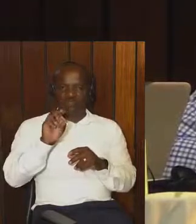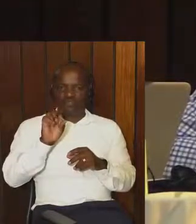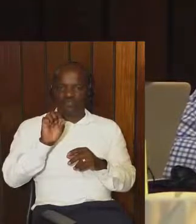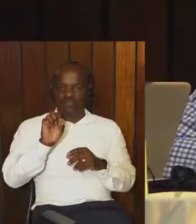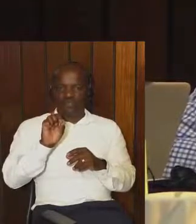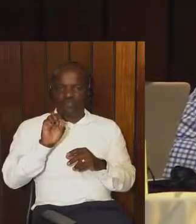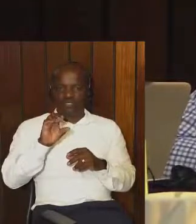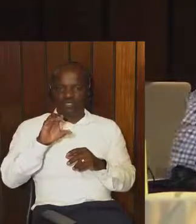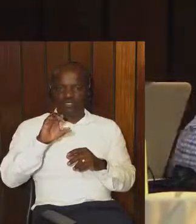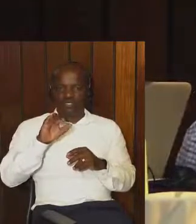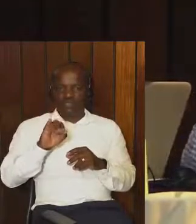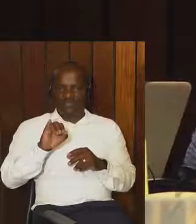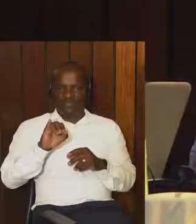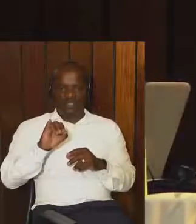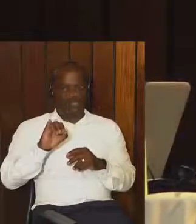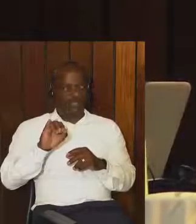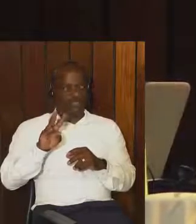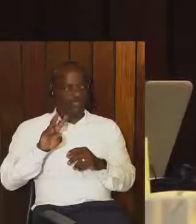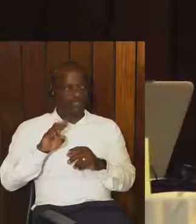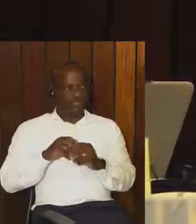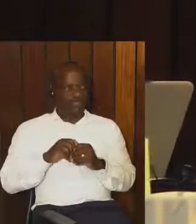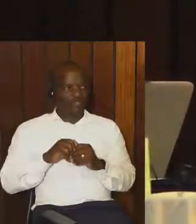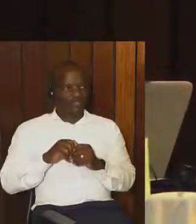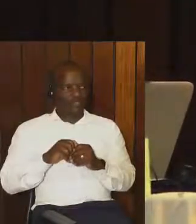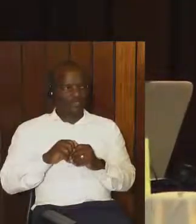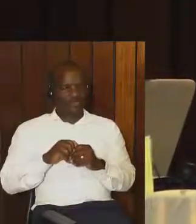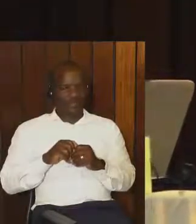can share. Thank you.